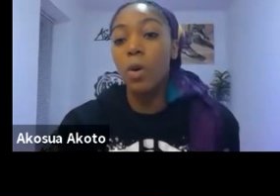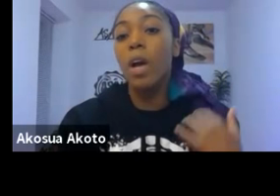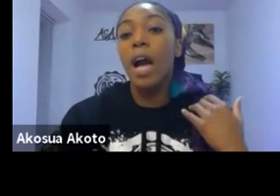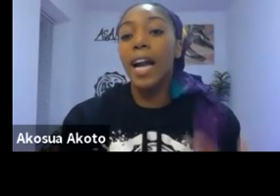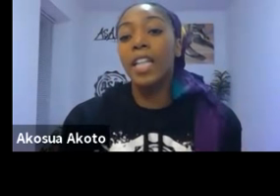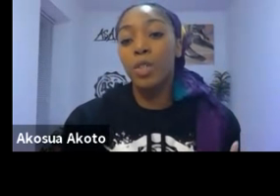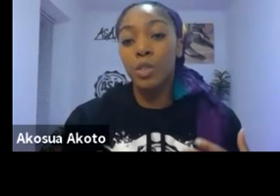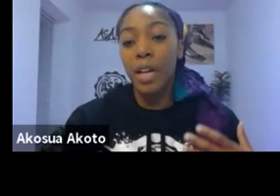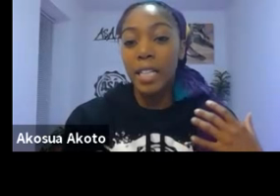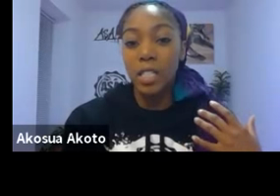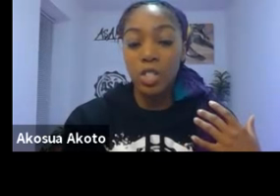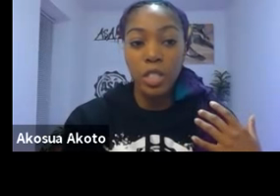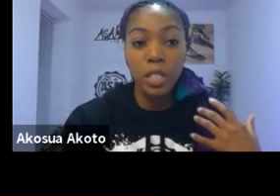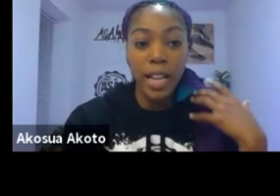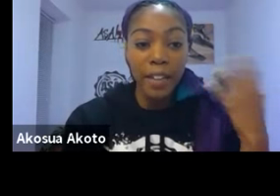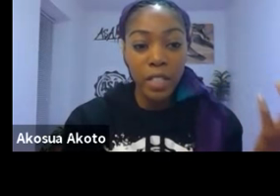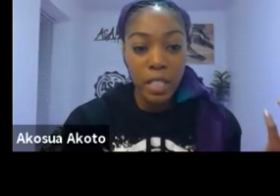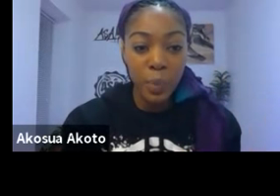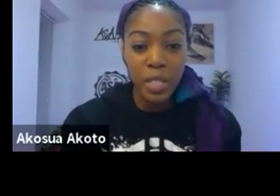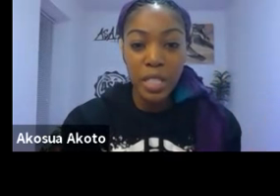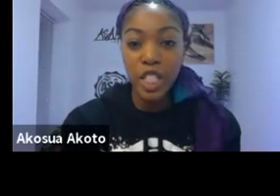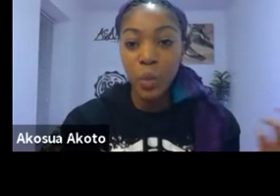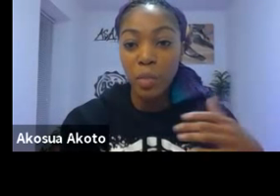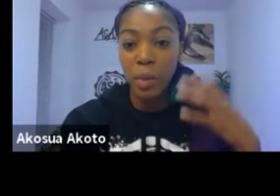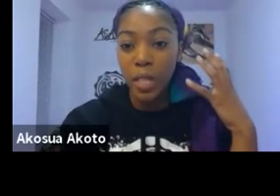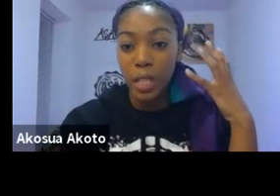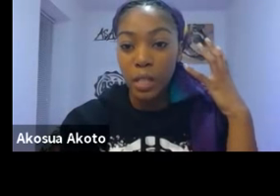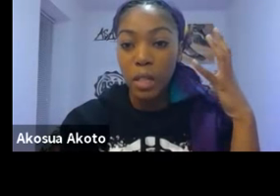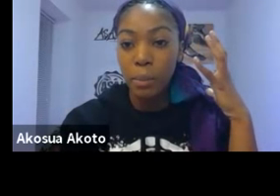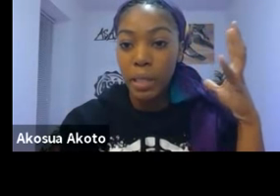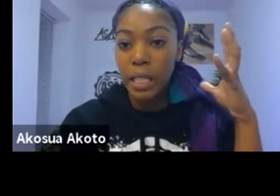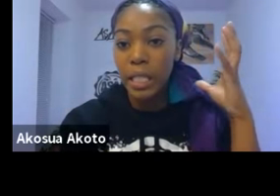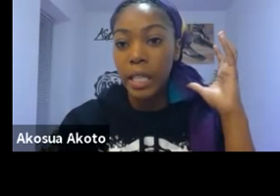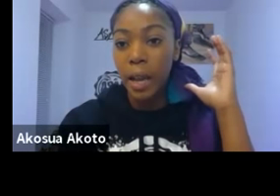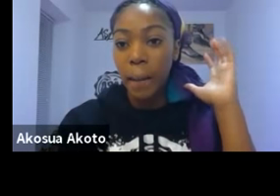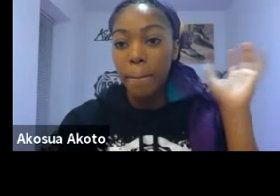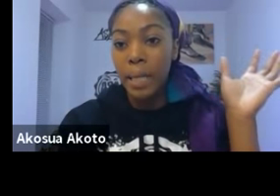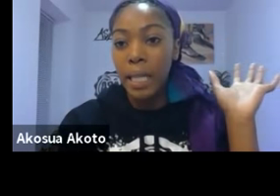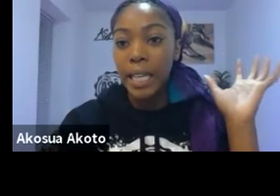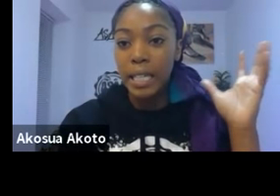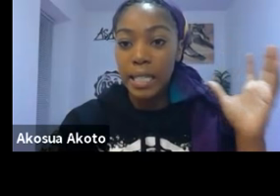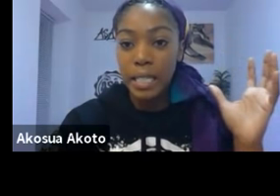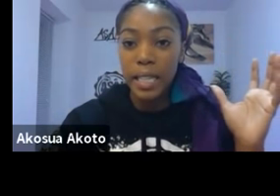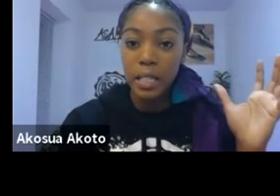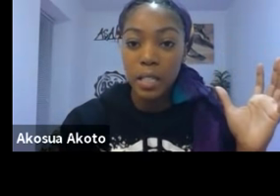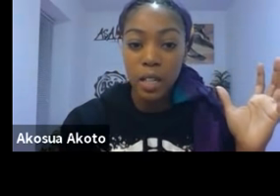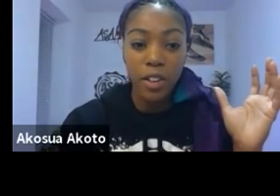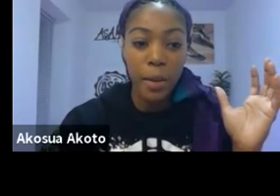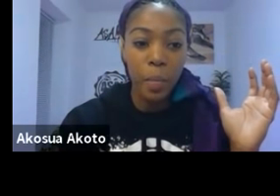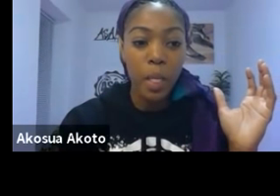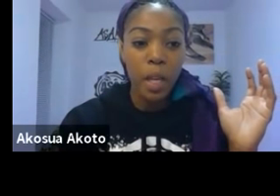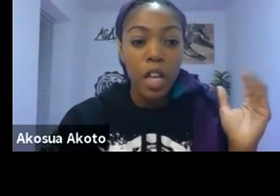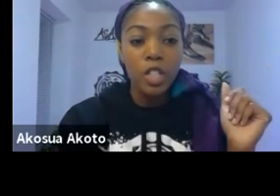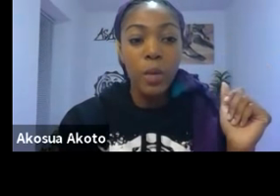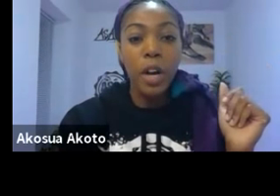So I kind of want you guys to just dive into this presentation with me with a completely blank slate, all